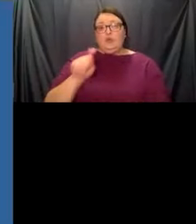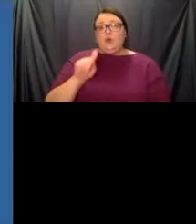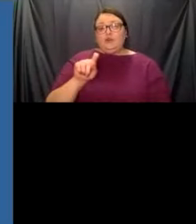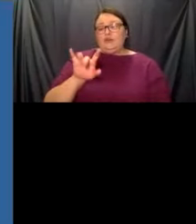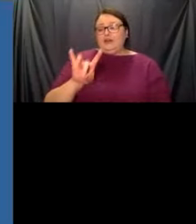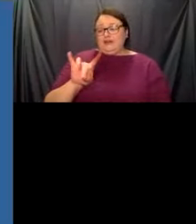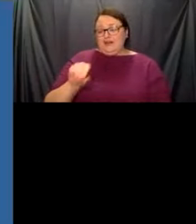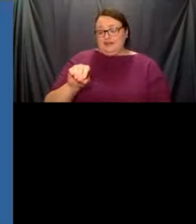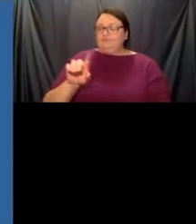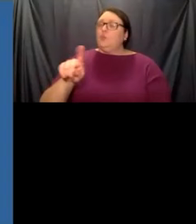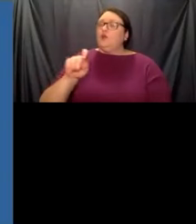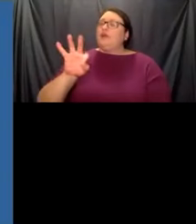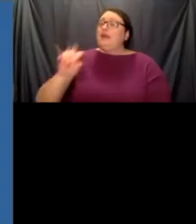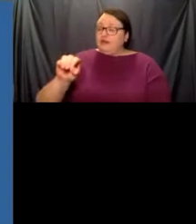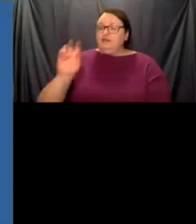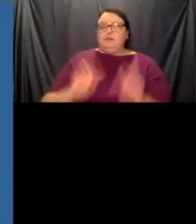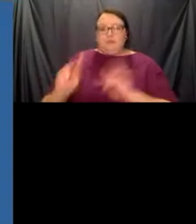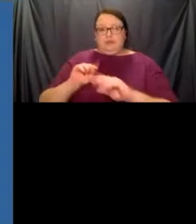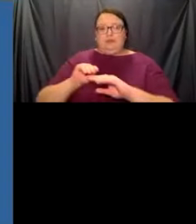3,190 people who were impacted.